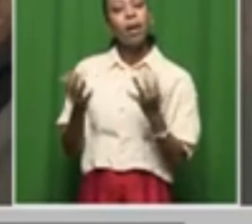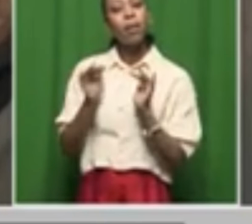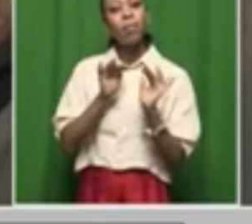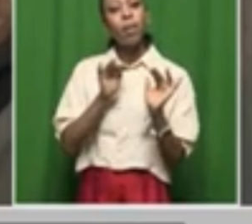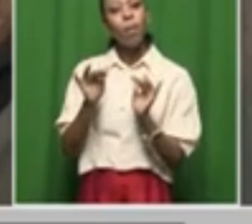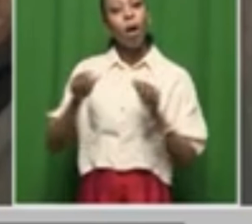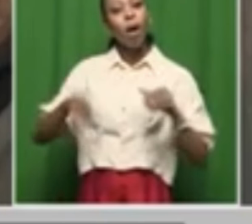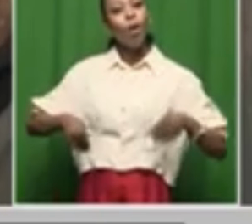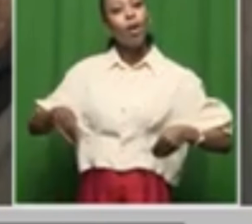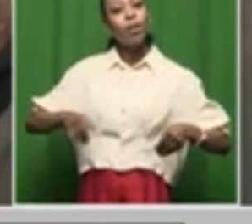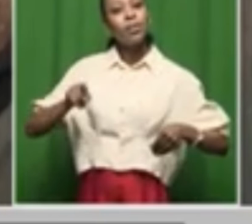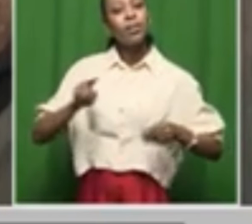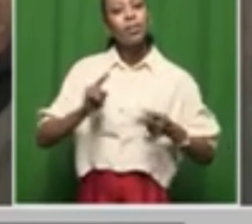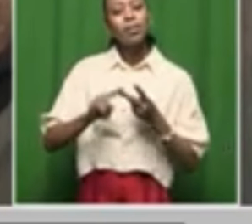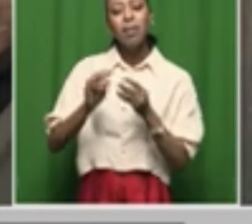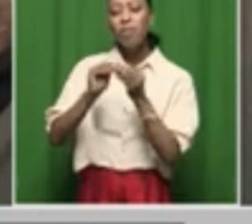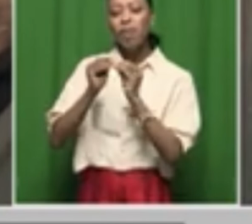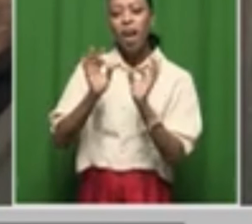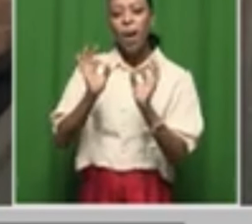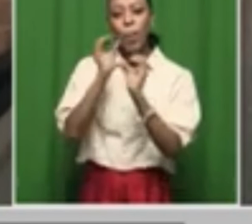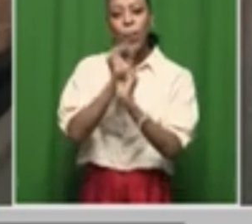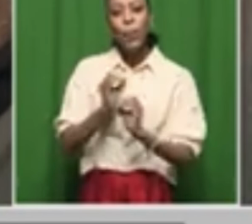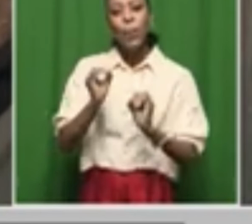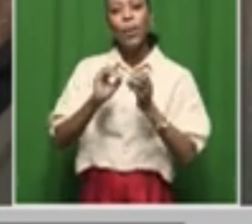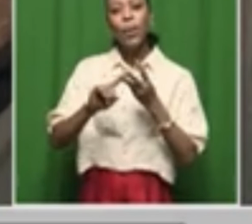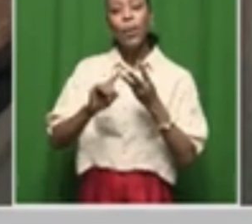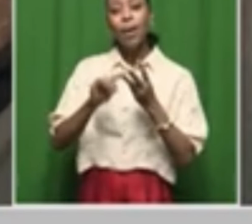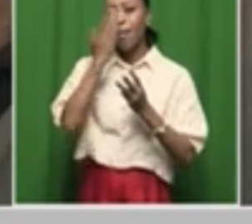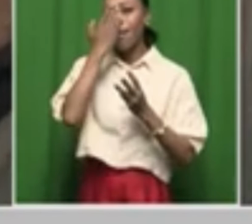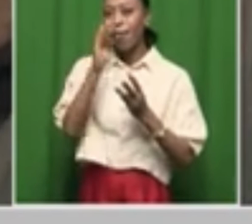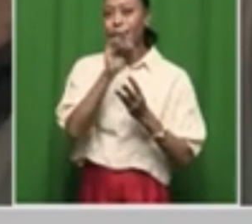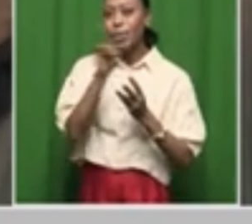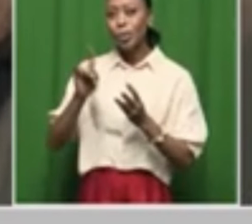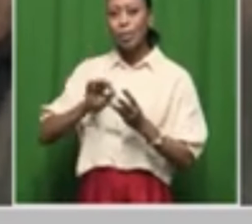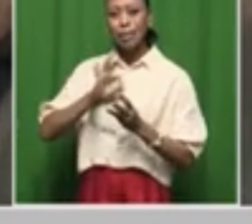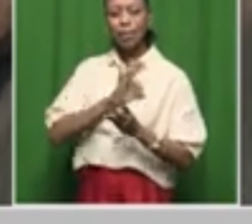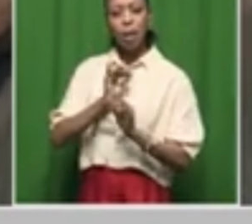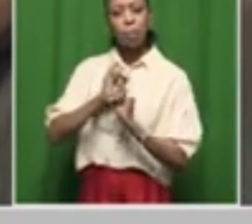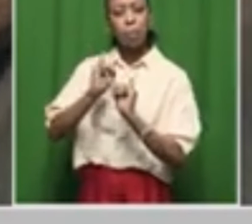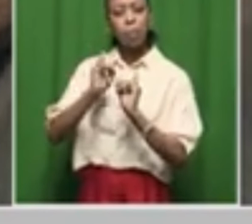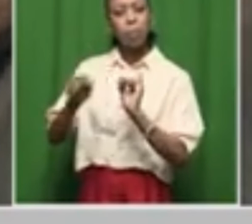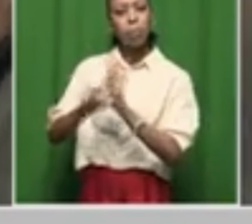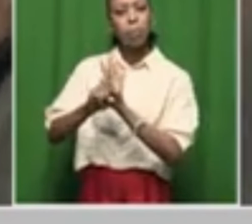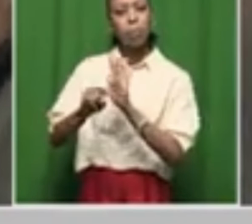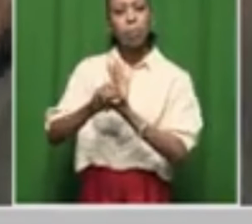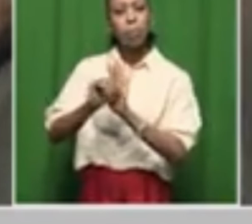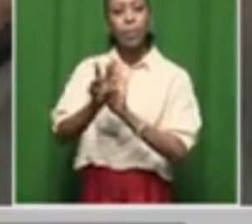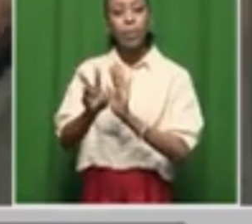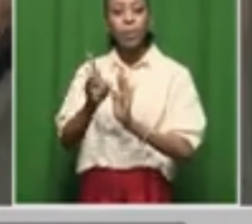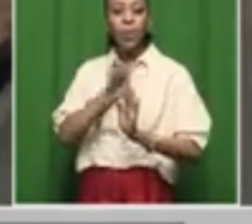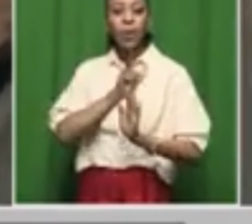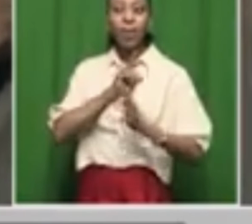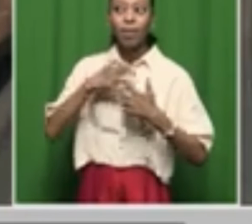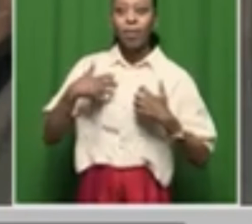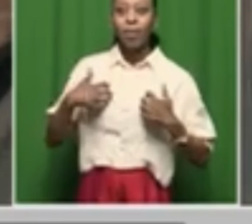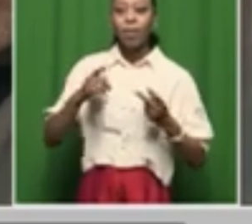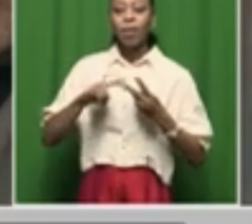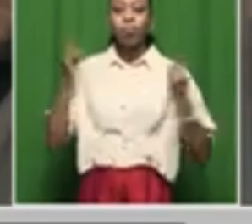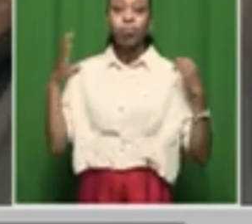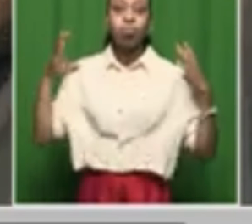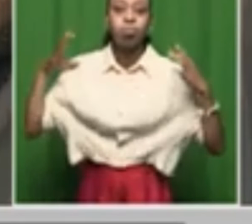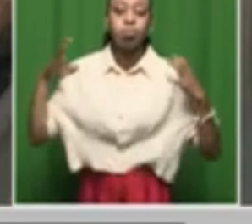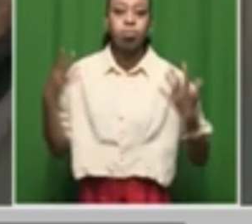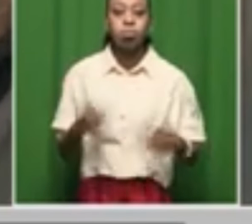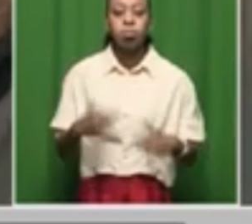to corruption, poor maintenance, the fact that the attitudes amongst the staff is not good because they are stressed, they are